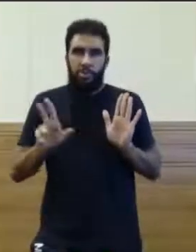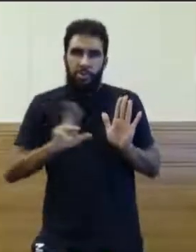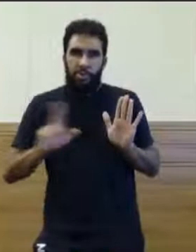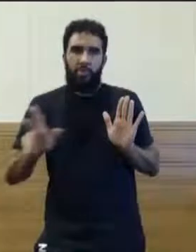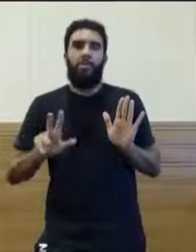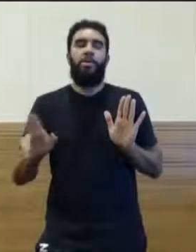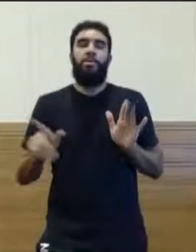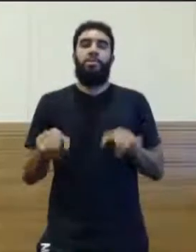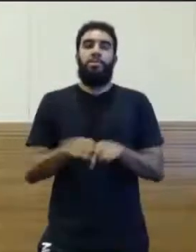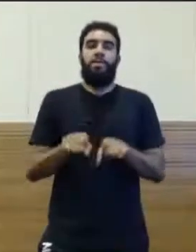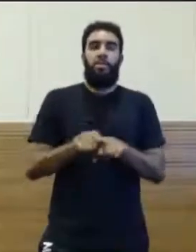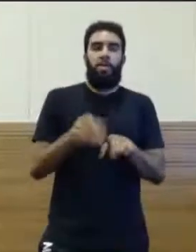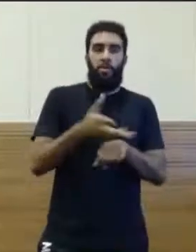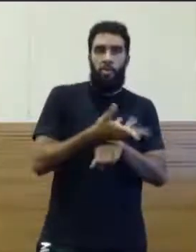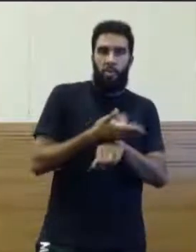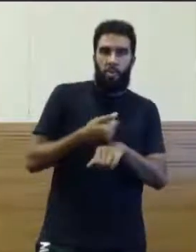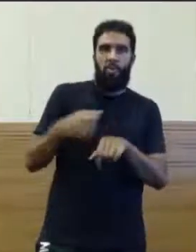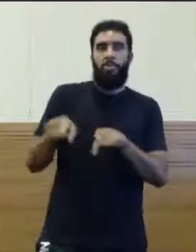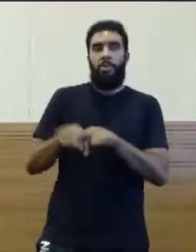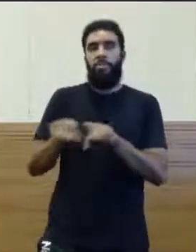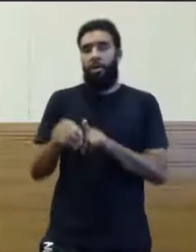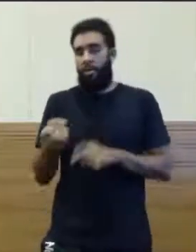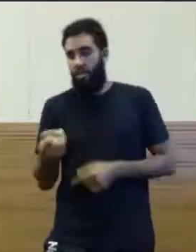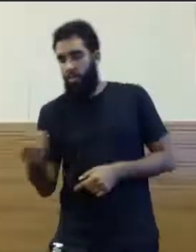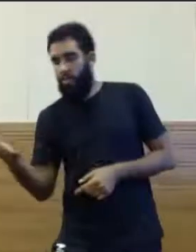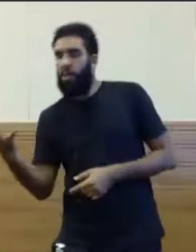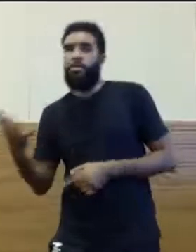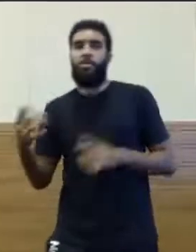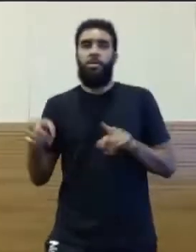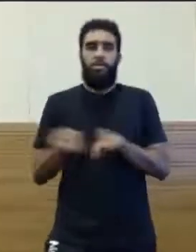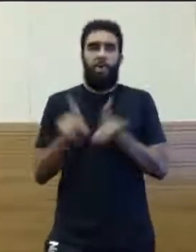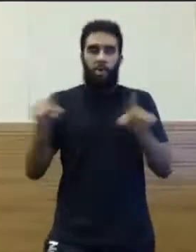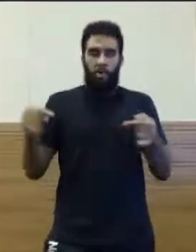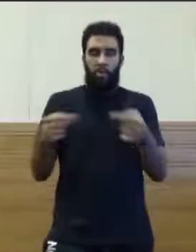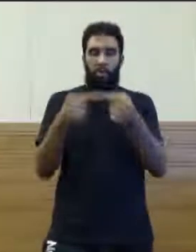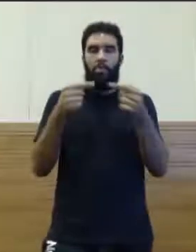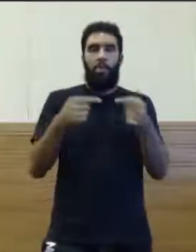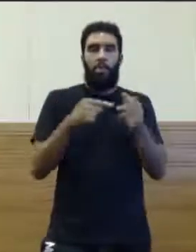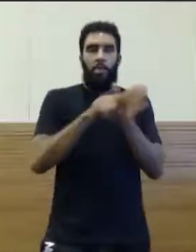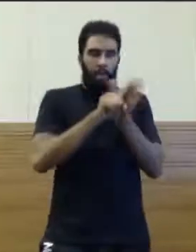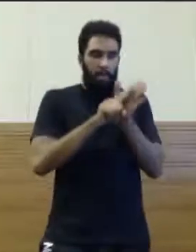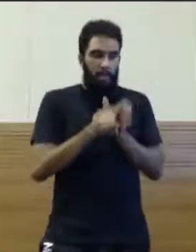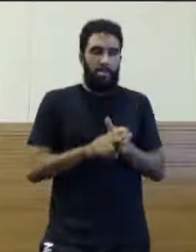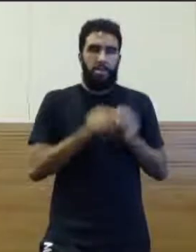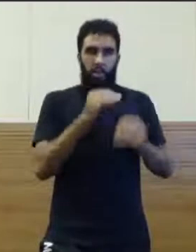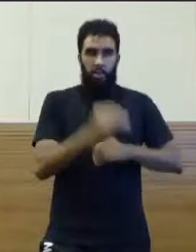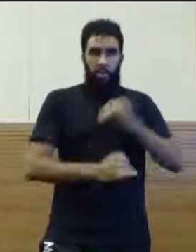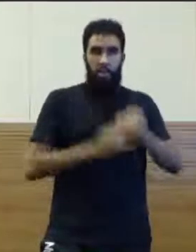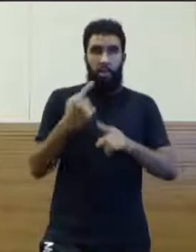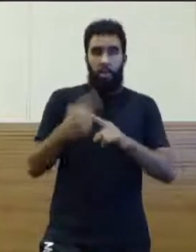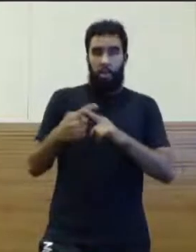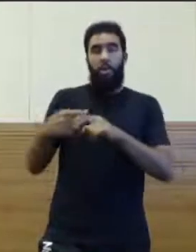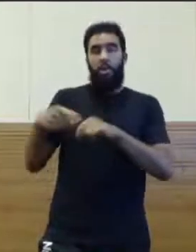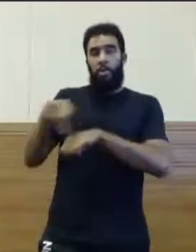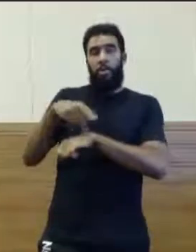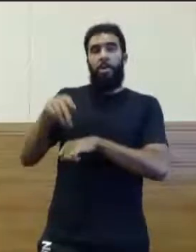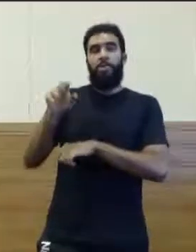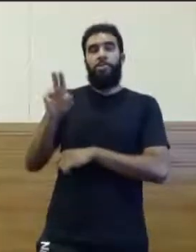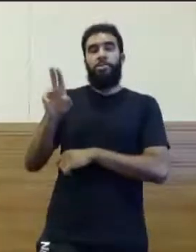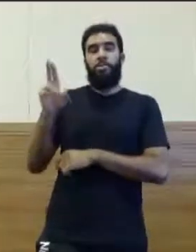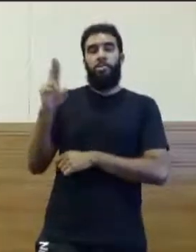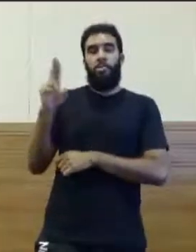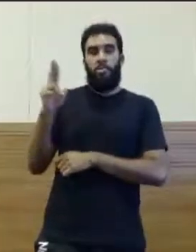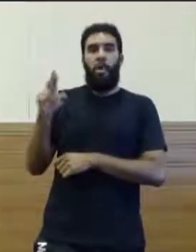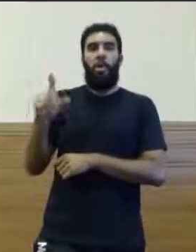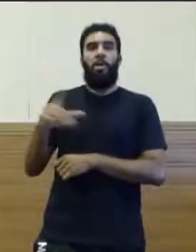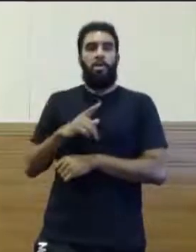different methodologies. In quantitative, we combine research